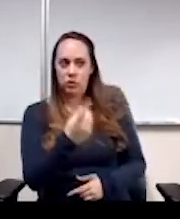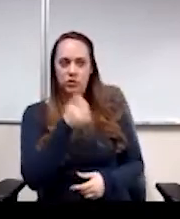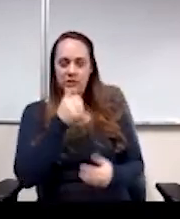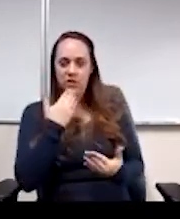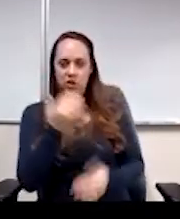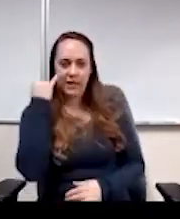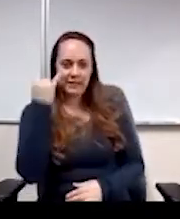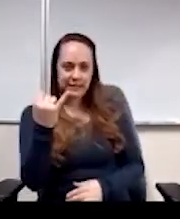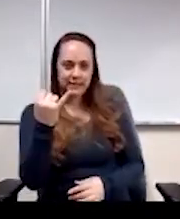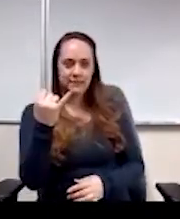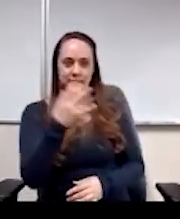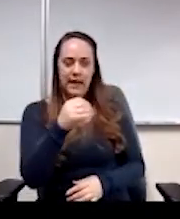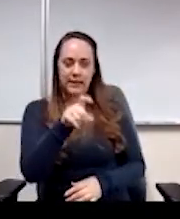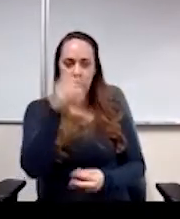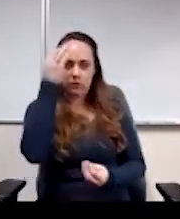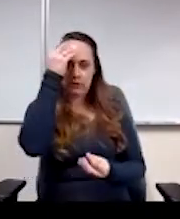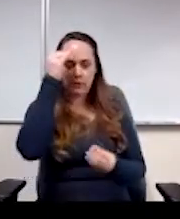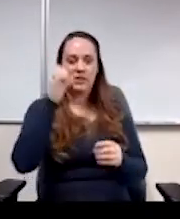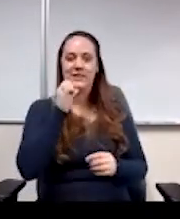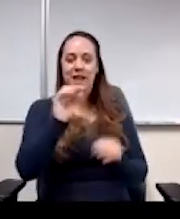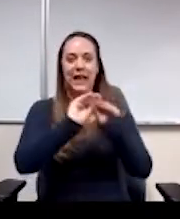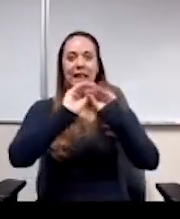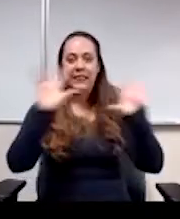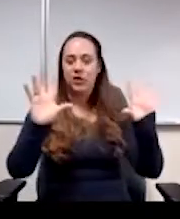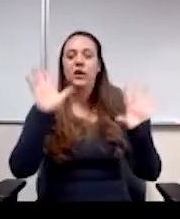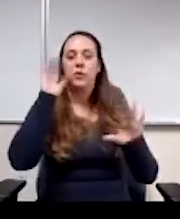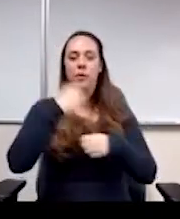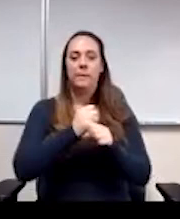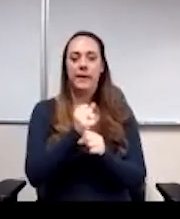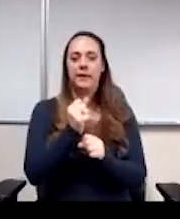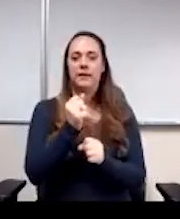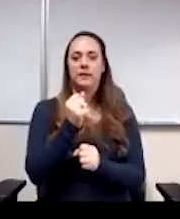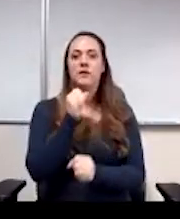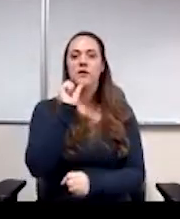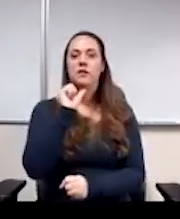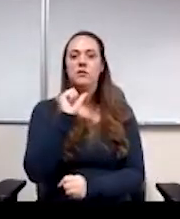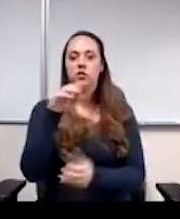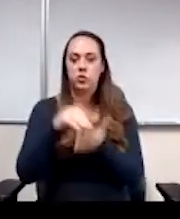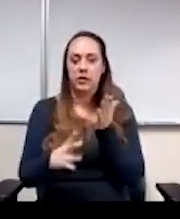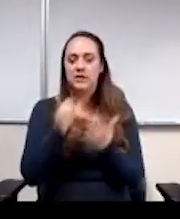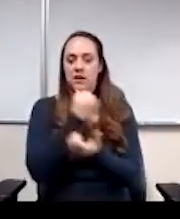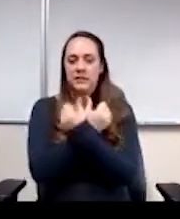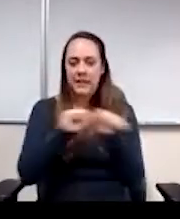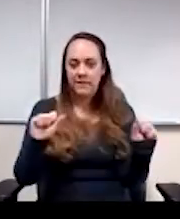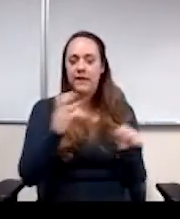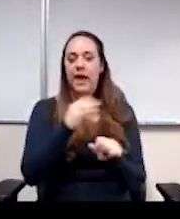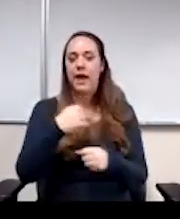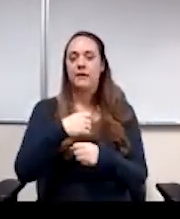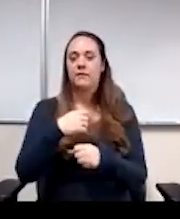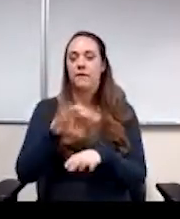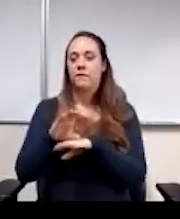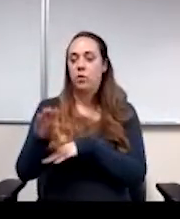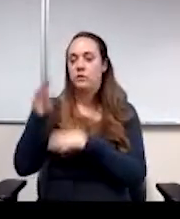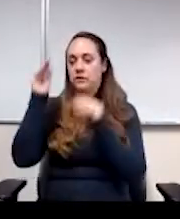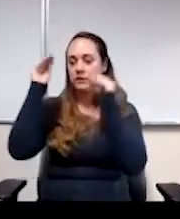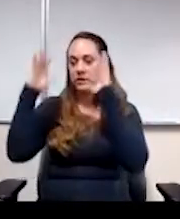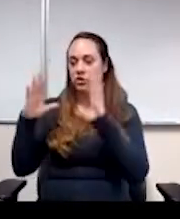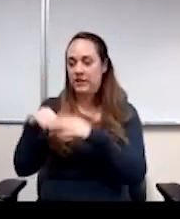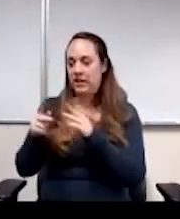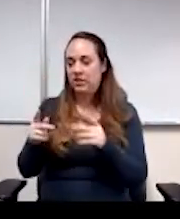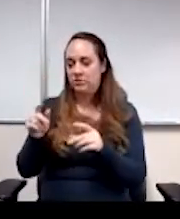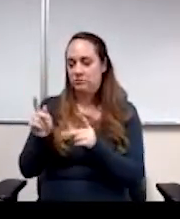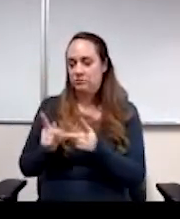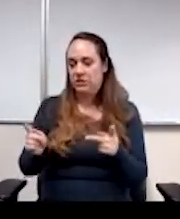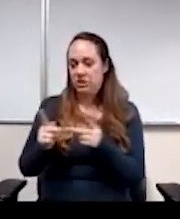to consider that it's not clear and it would make students unsafe and it would put teachers in a position where they wouldn't know exactly how they were